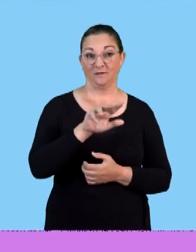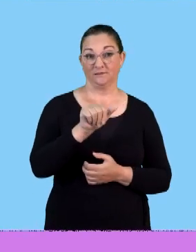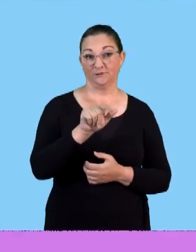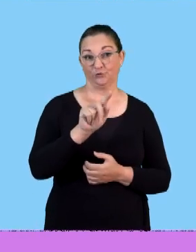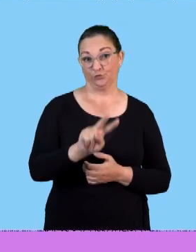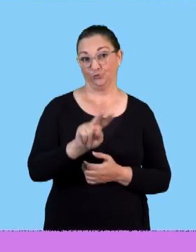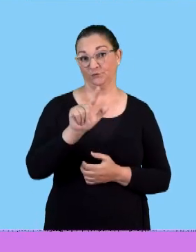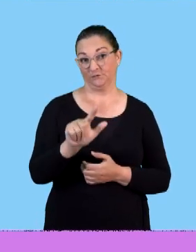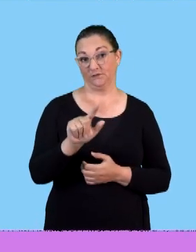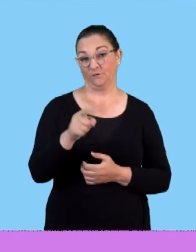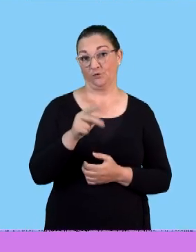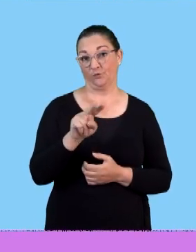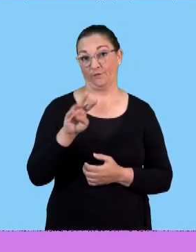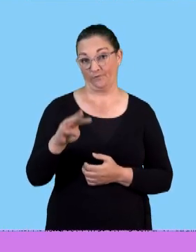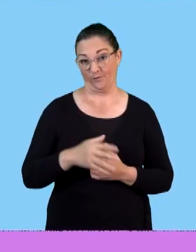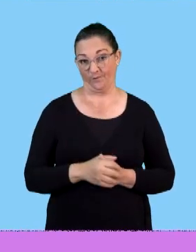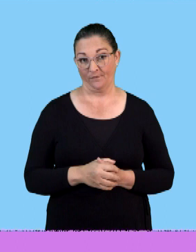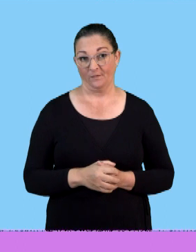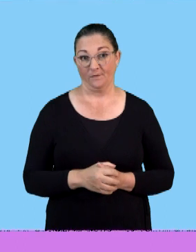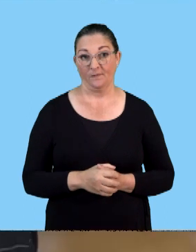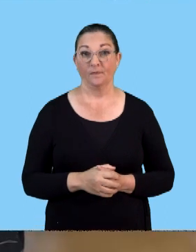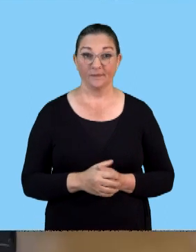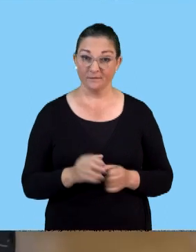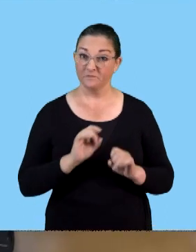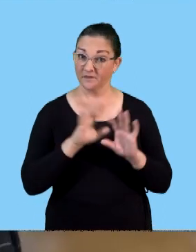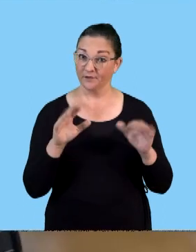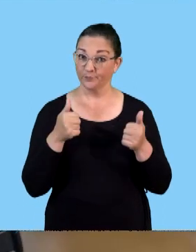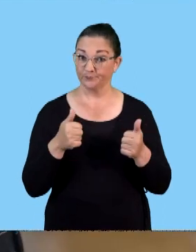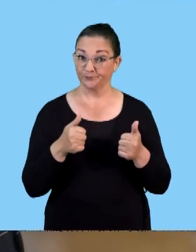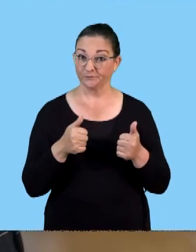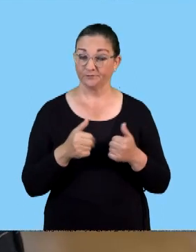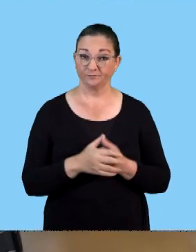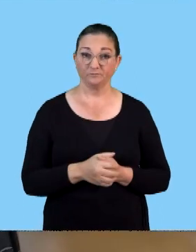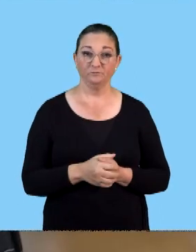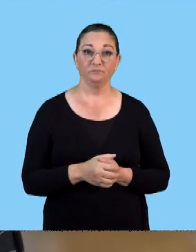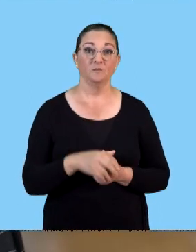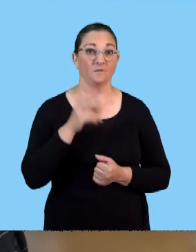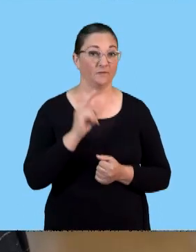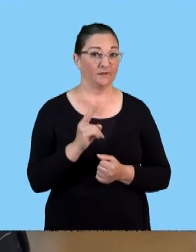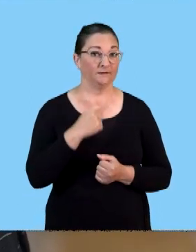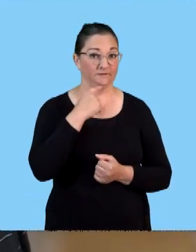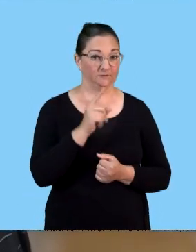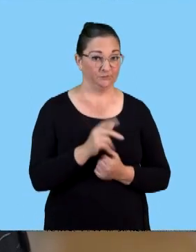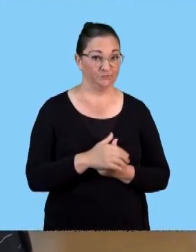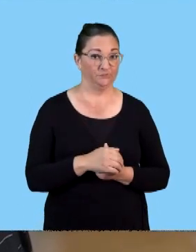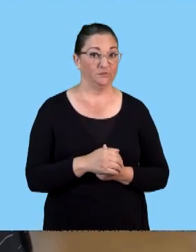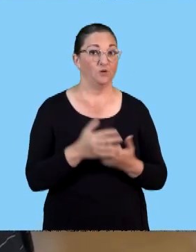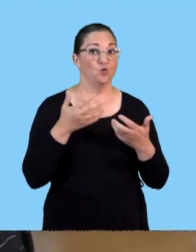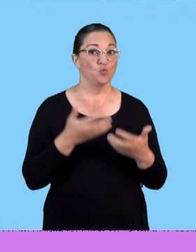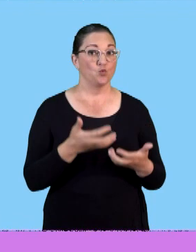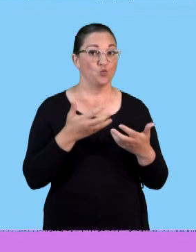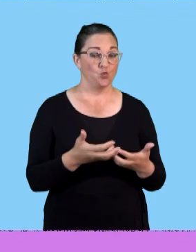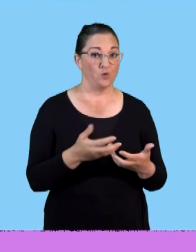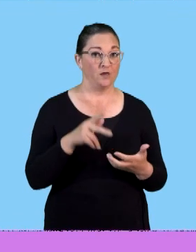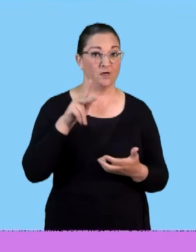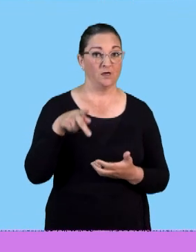429,627 Rand and 24 cents. Guys, are we clear on this one? Let me quickly recap. I took the